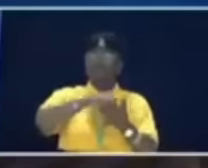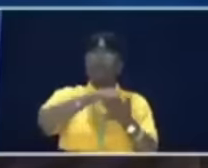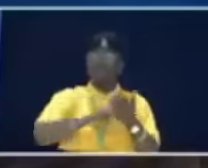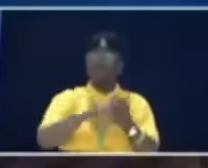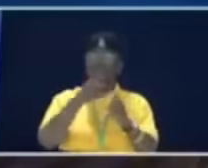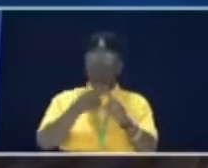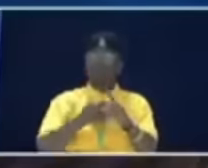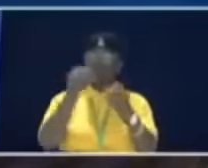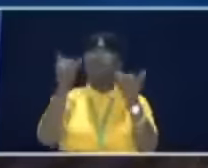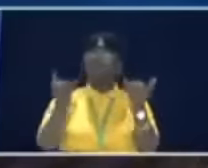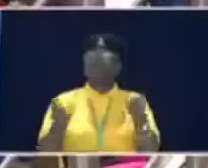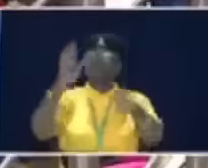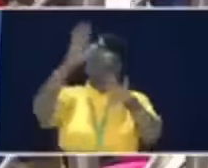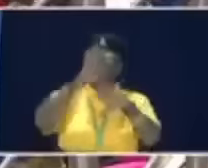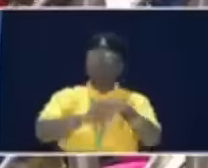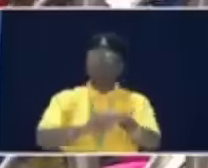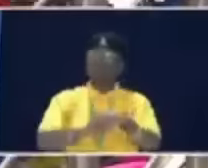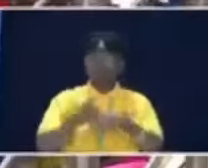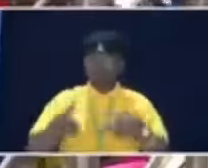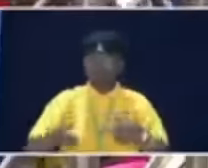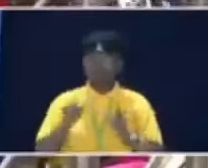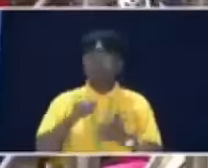from now on, let it be strong.